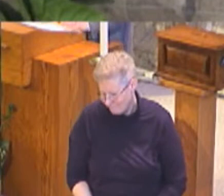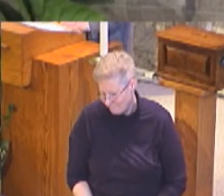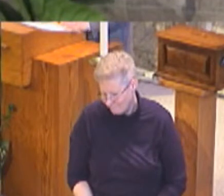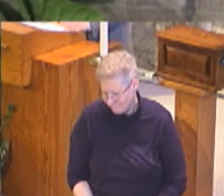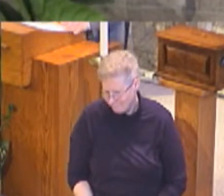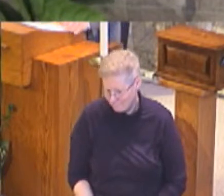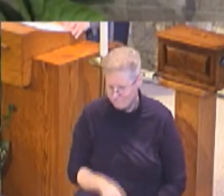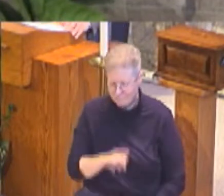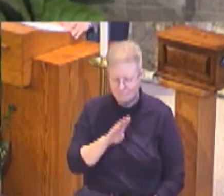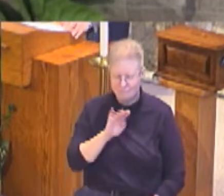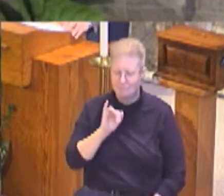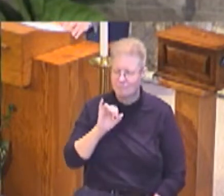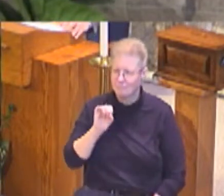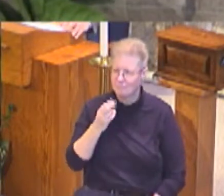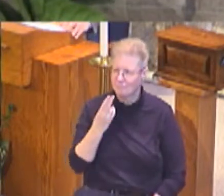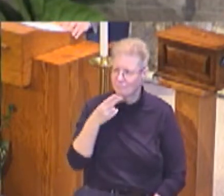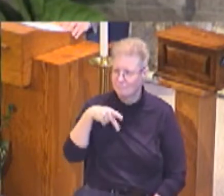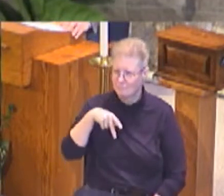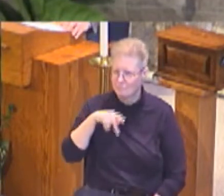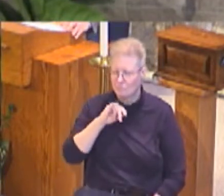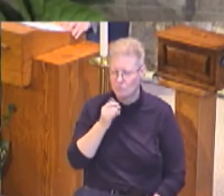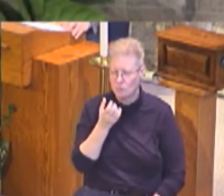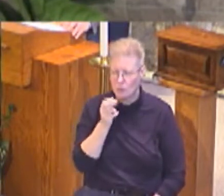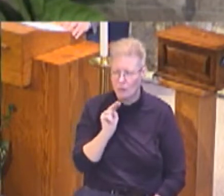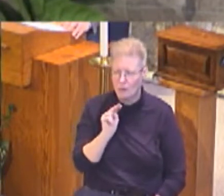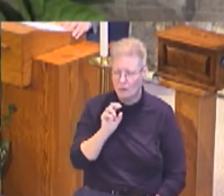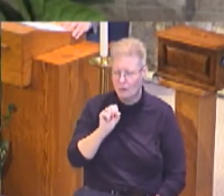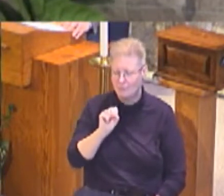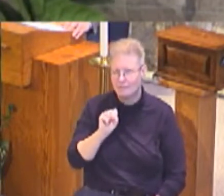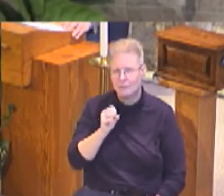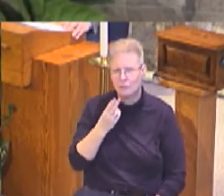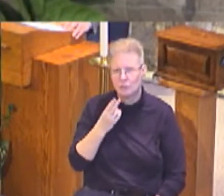Bishop Spong, Bishop John Shelby Spong, the wonderful